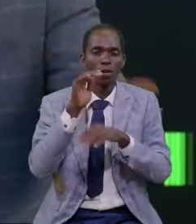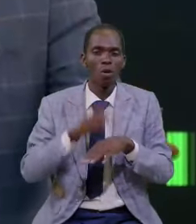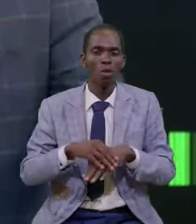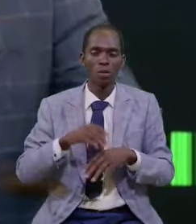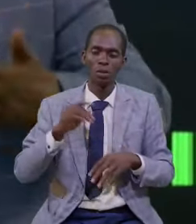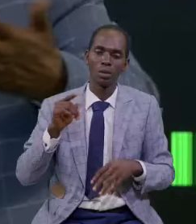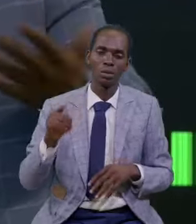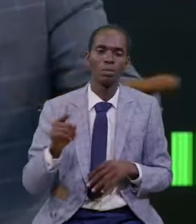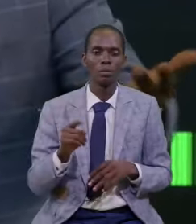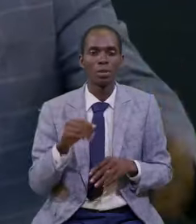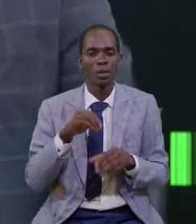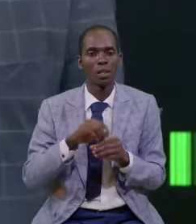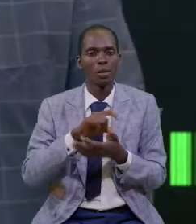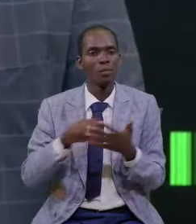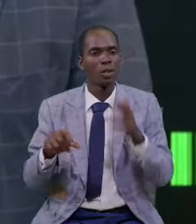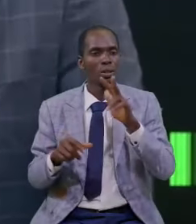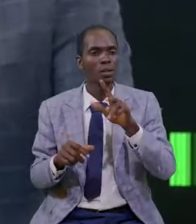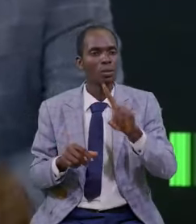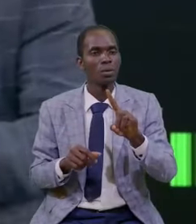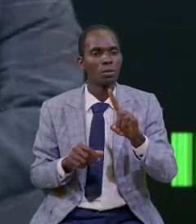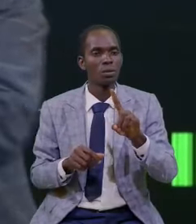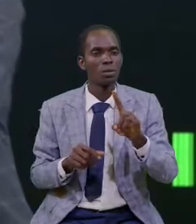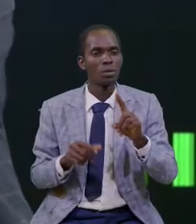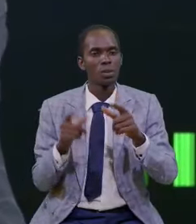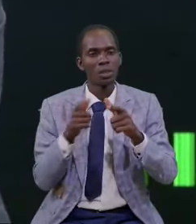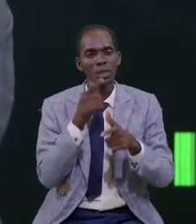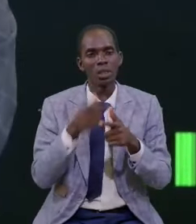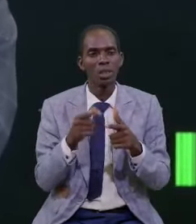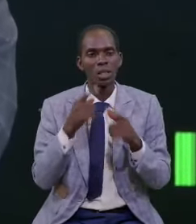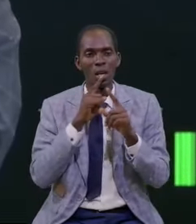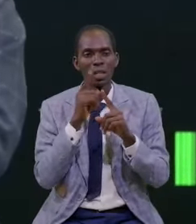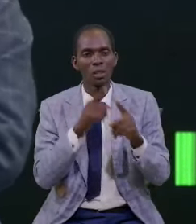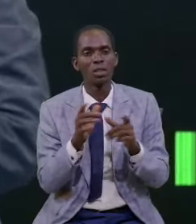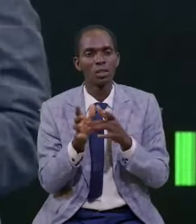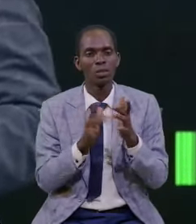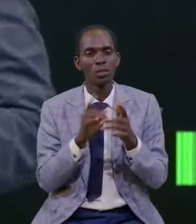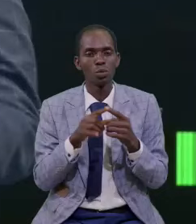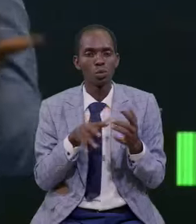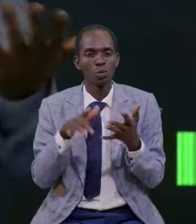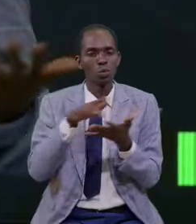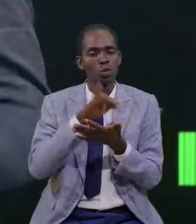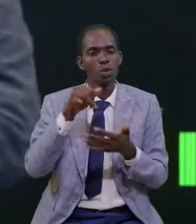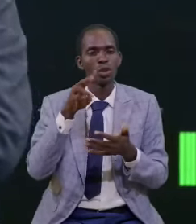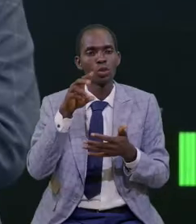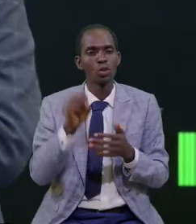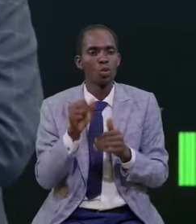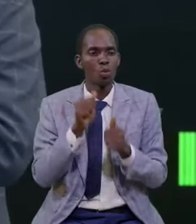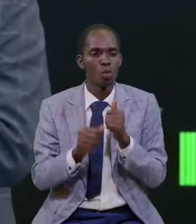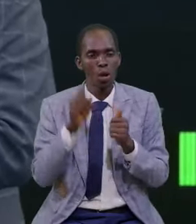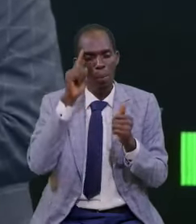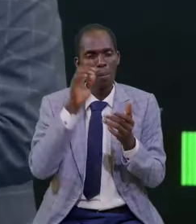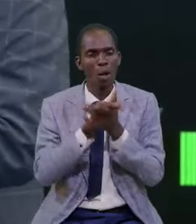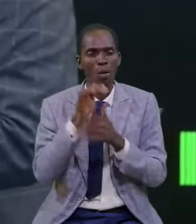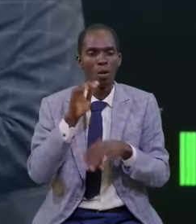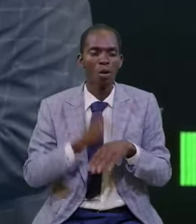says, then said Jesus to those Jews which believed on him, if ye continue